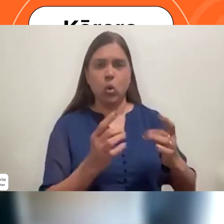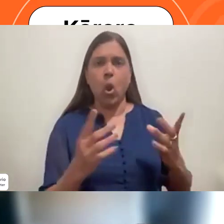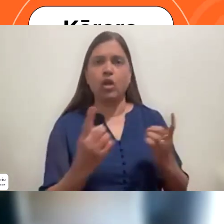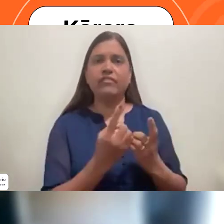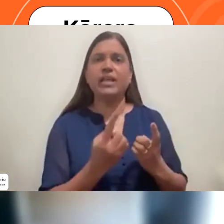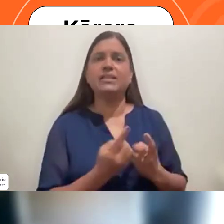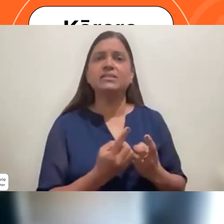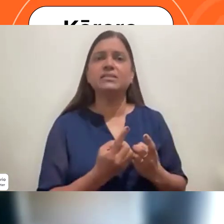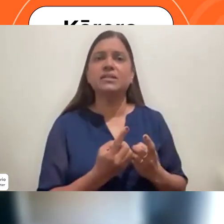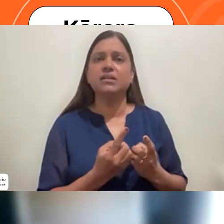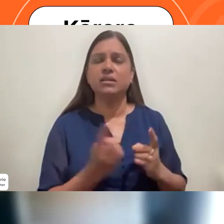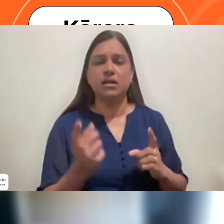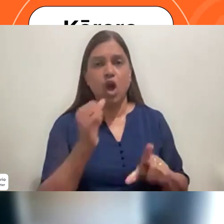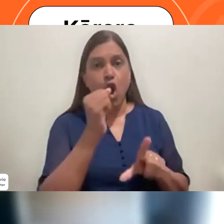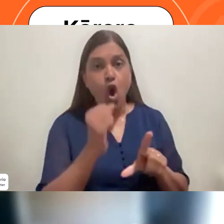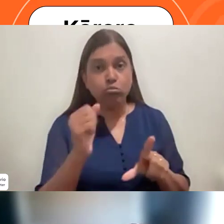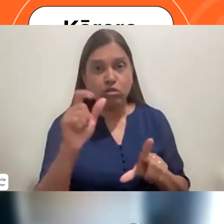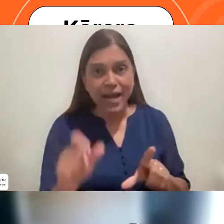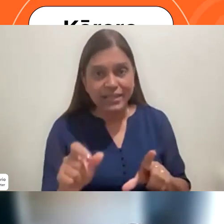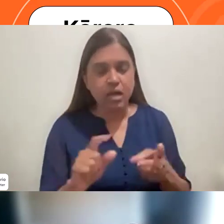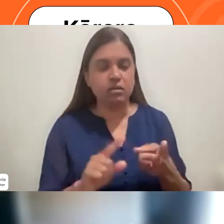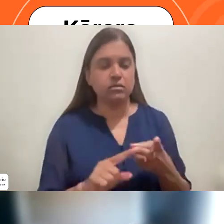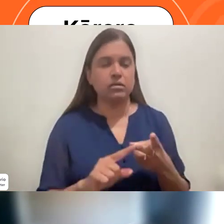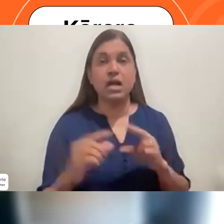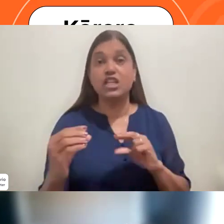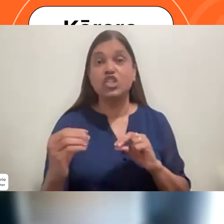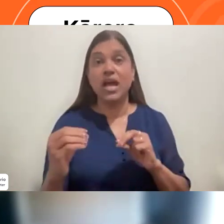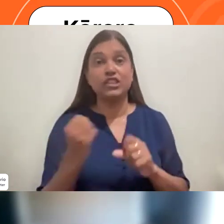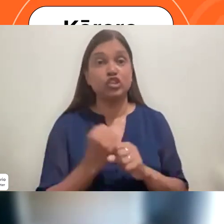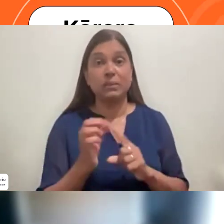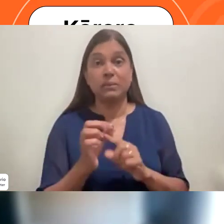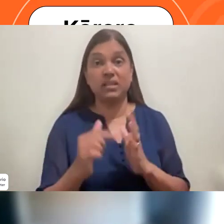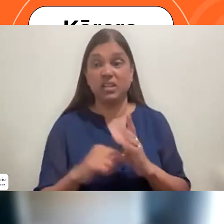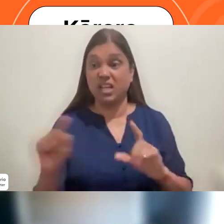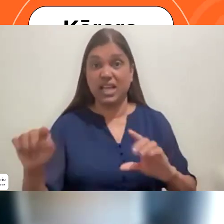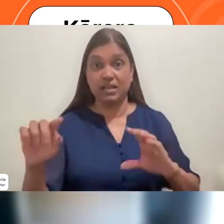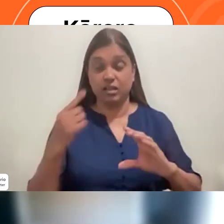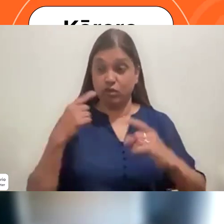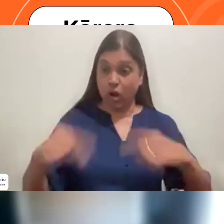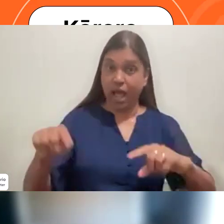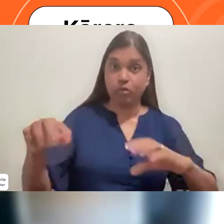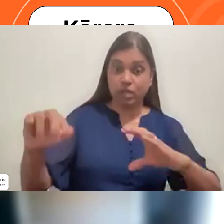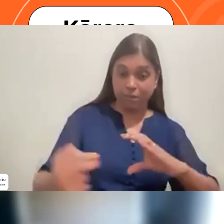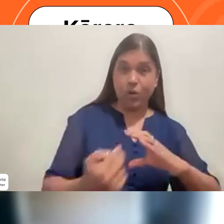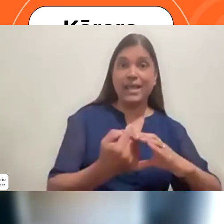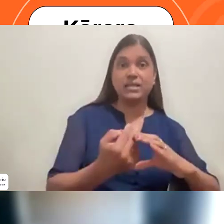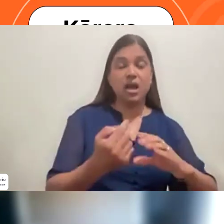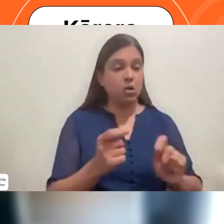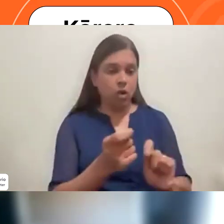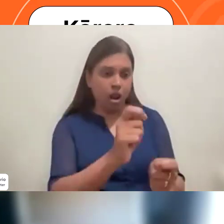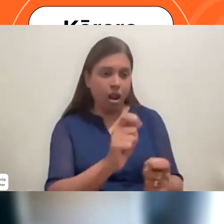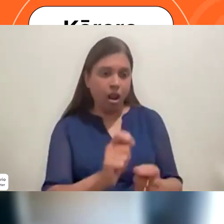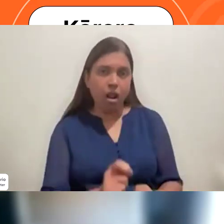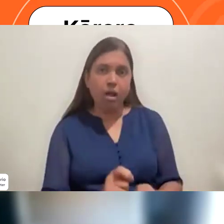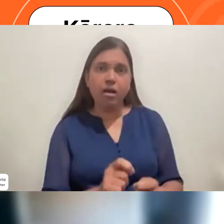Operator, ChatGPT does, where it will go onto a web browser and do a number of tasks for you. It's not super accurate yet